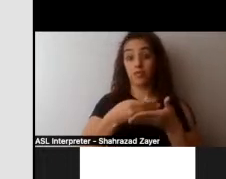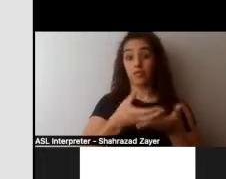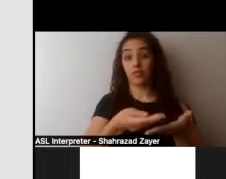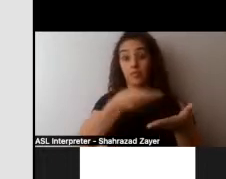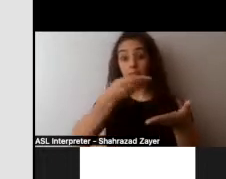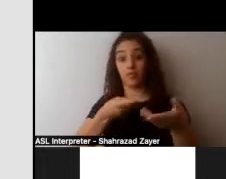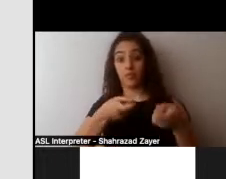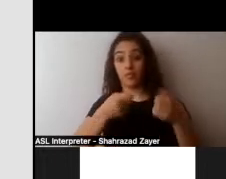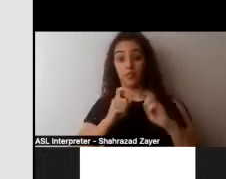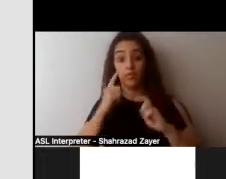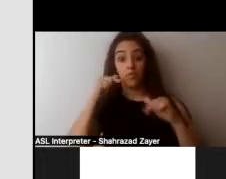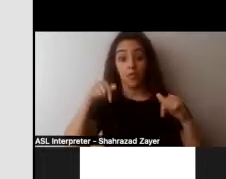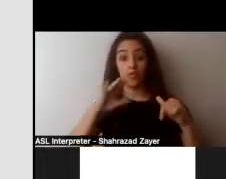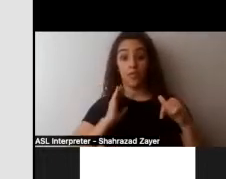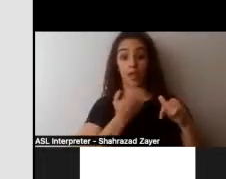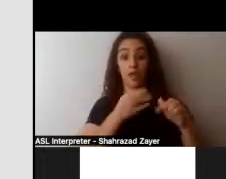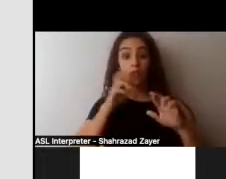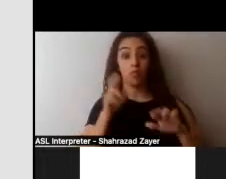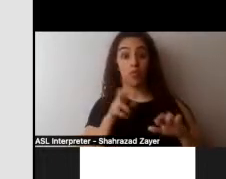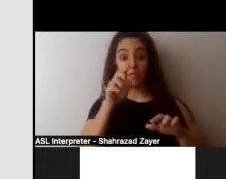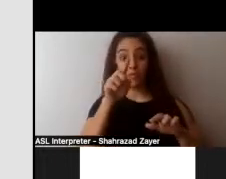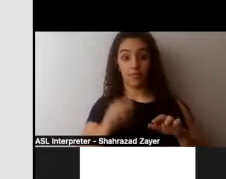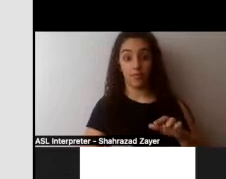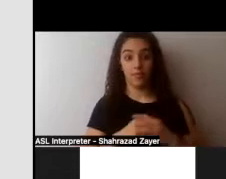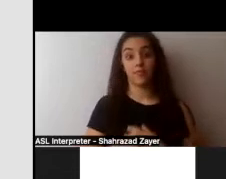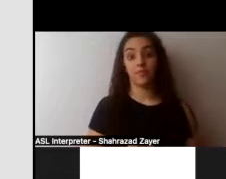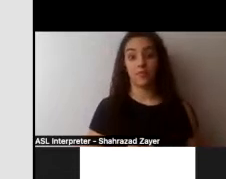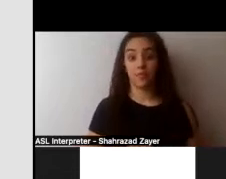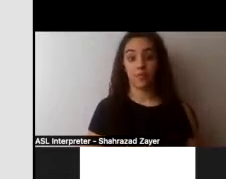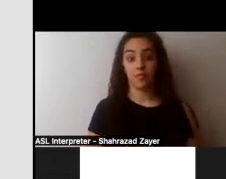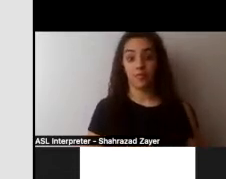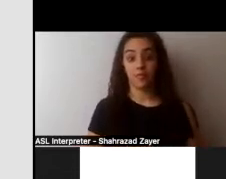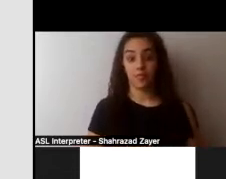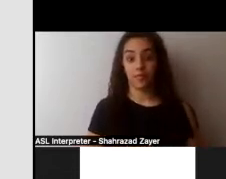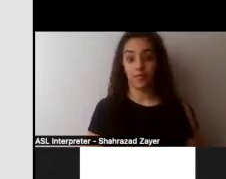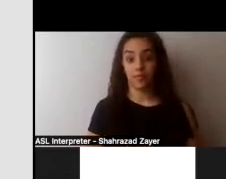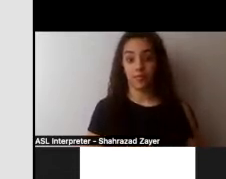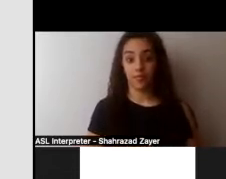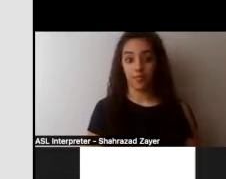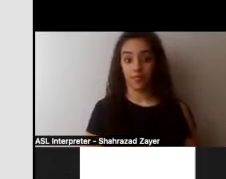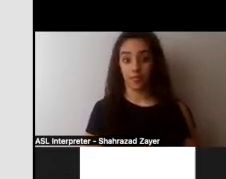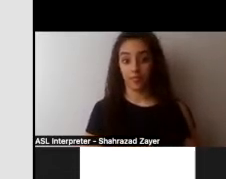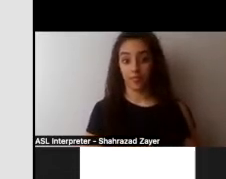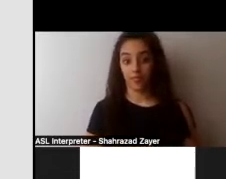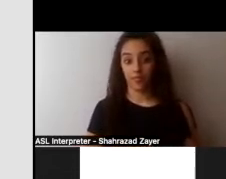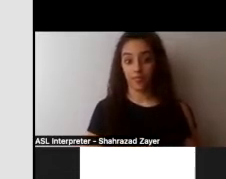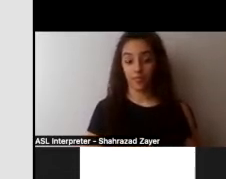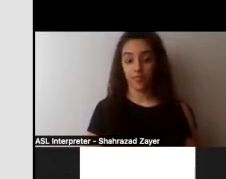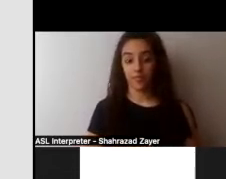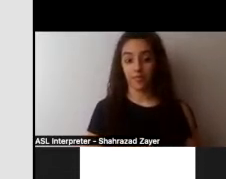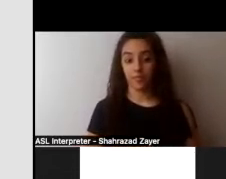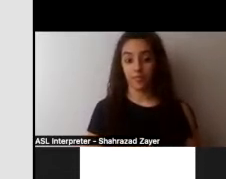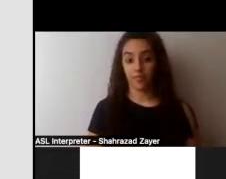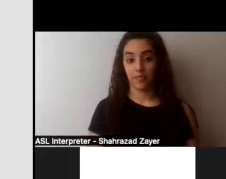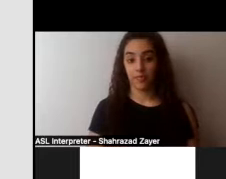Caregiver Resource Center, OC, Dale McIntosh Center, Irvine Health Foundation,